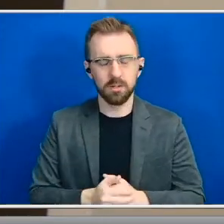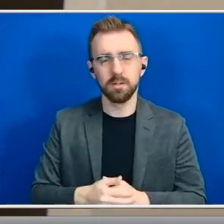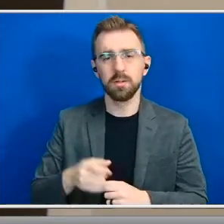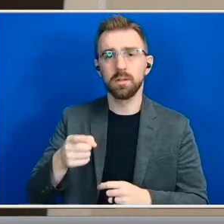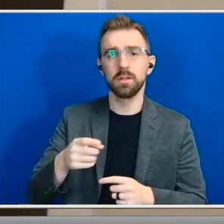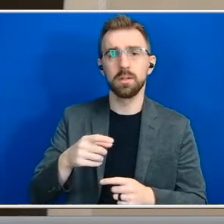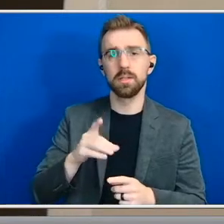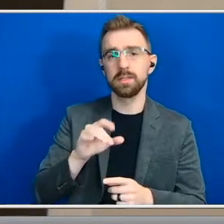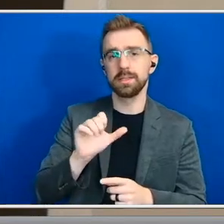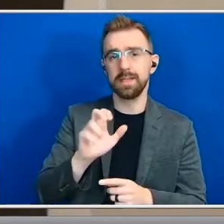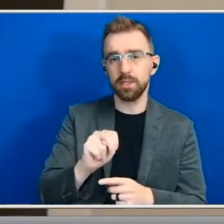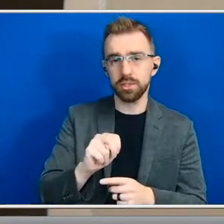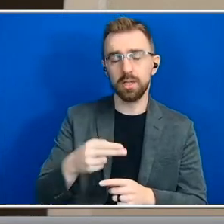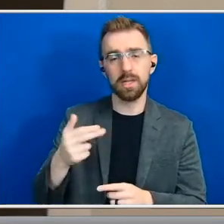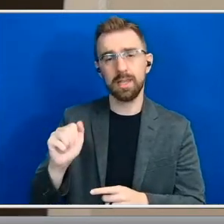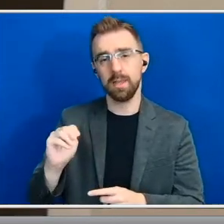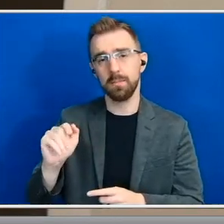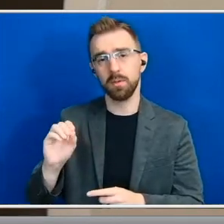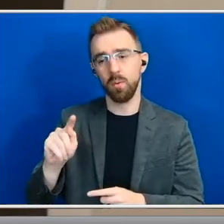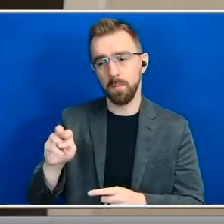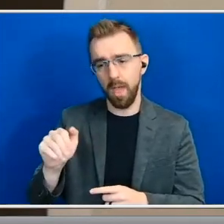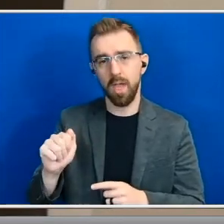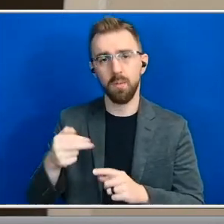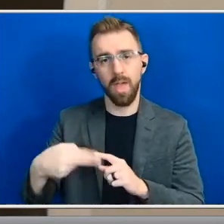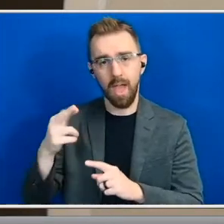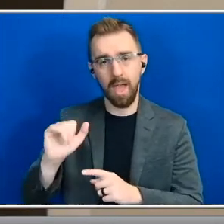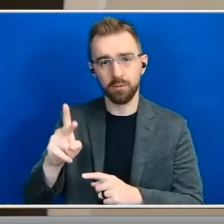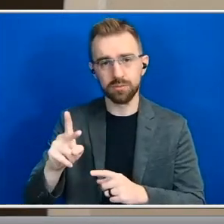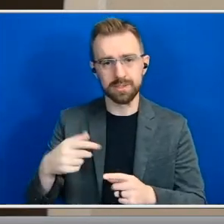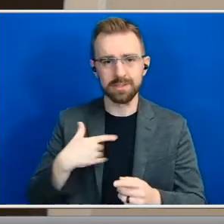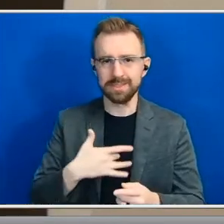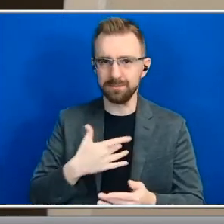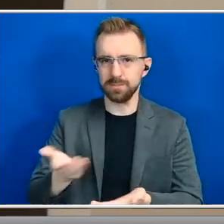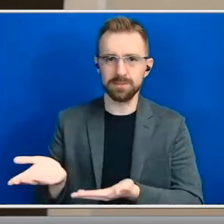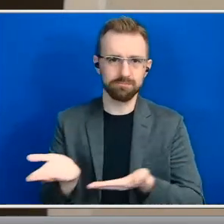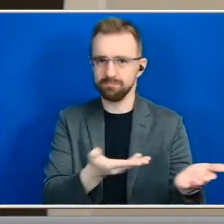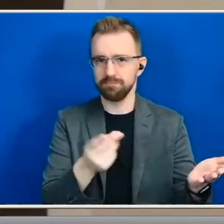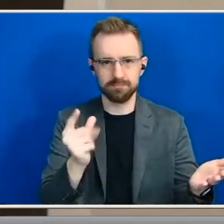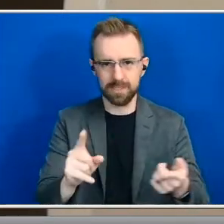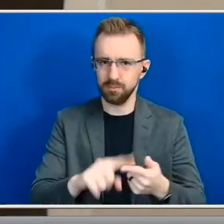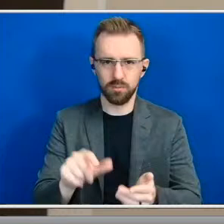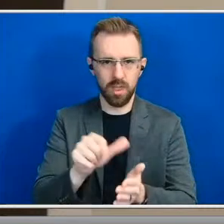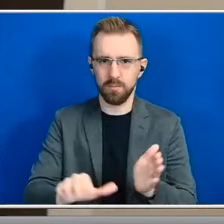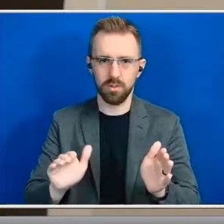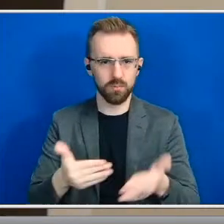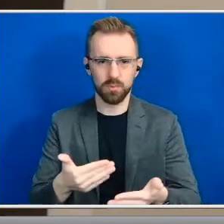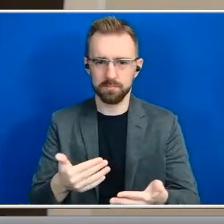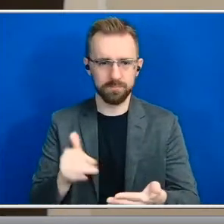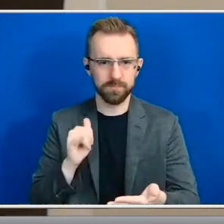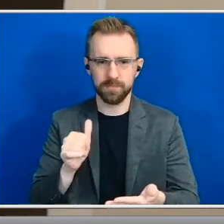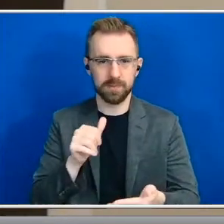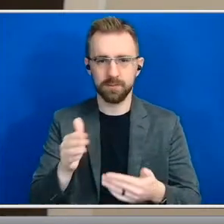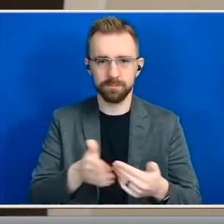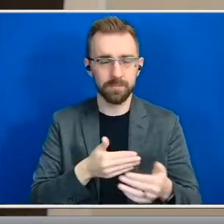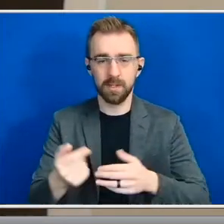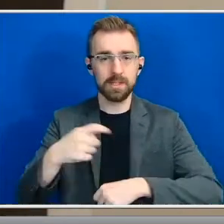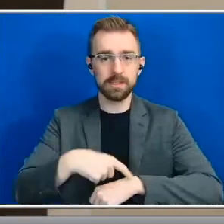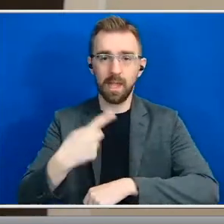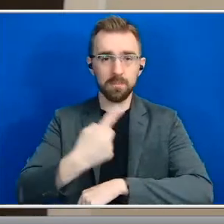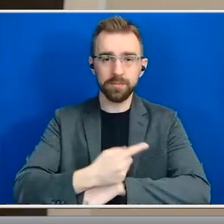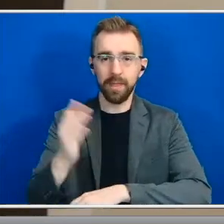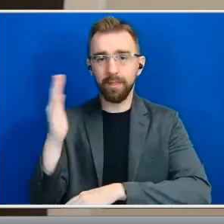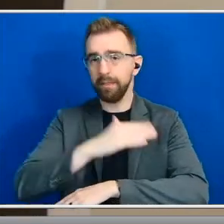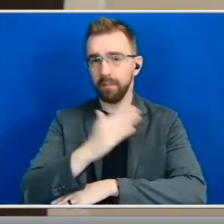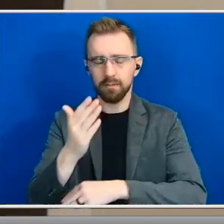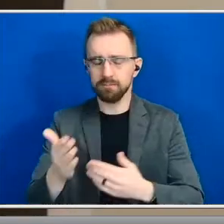an intramural hematoma with high-risk features, I usually take the patient immediately to the operating room. Doesn't matter what time of day, because our team